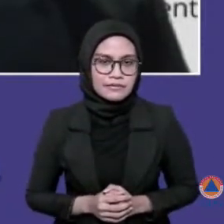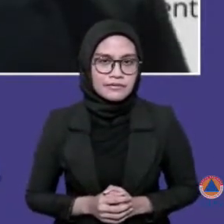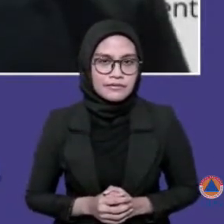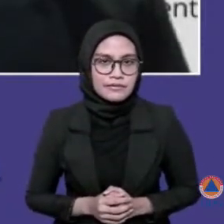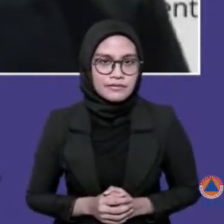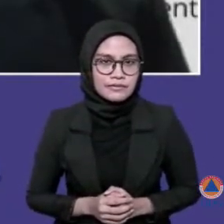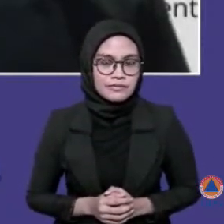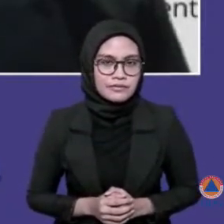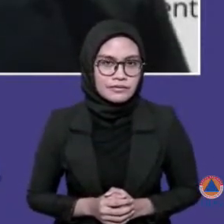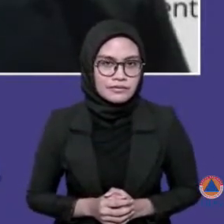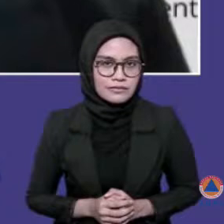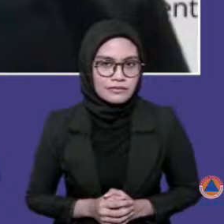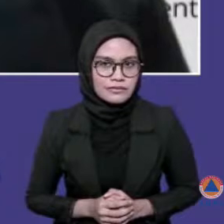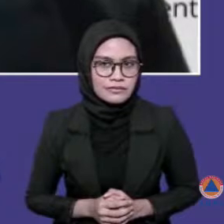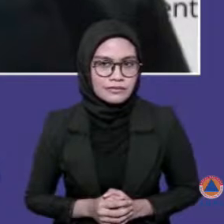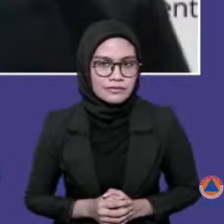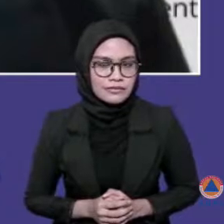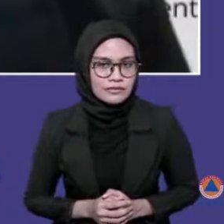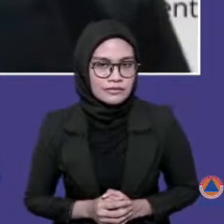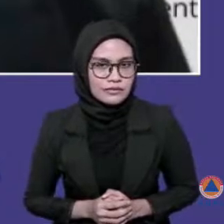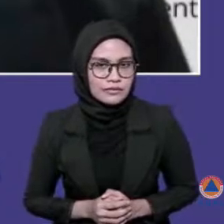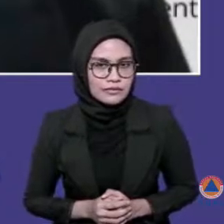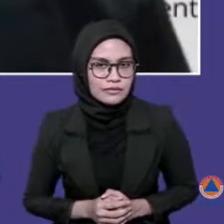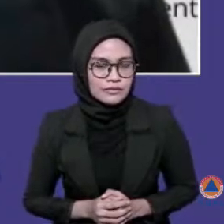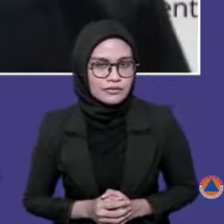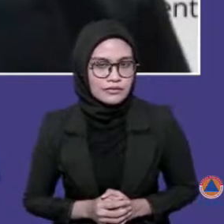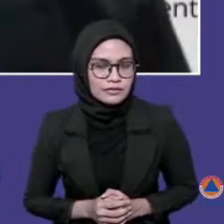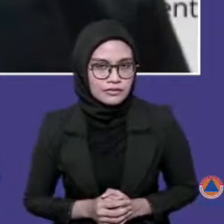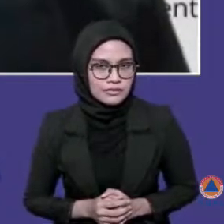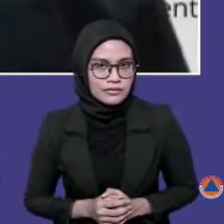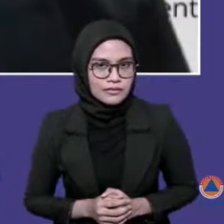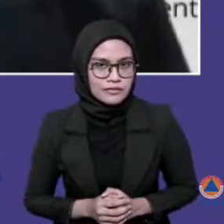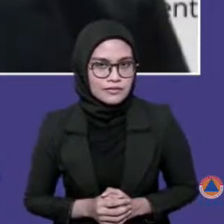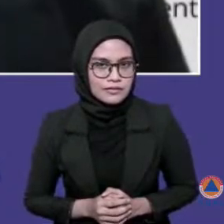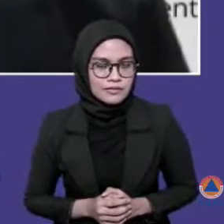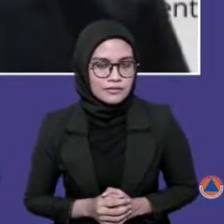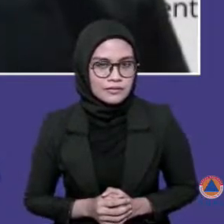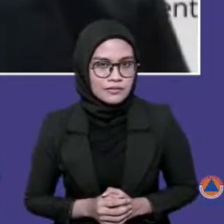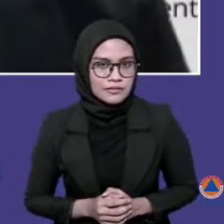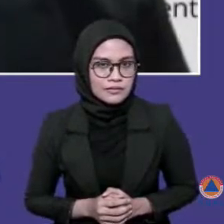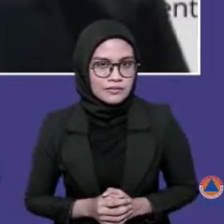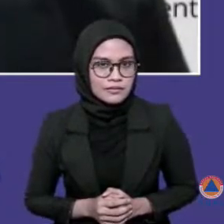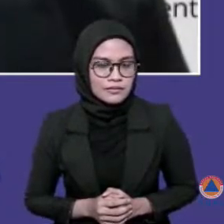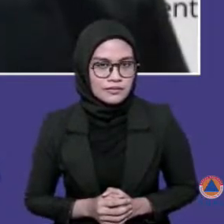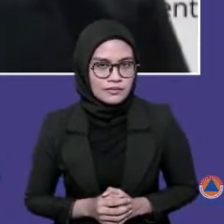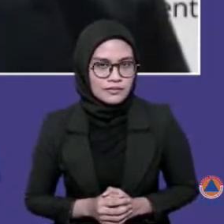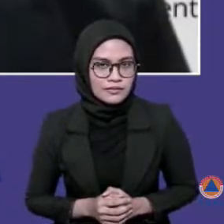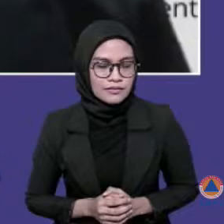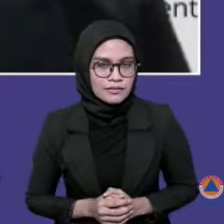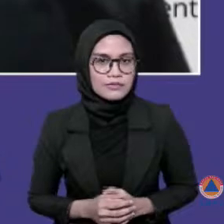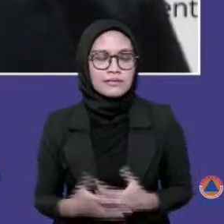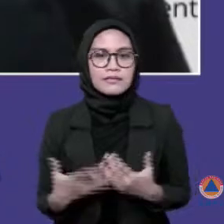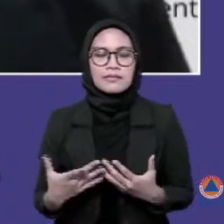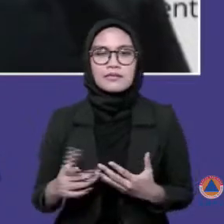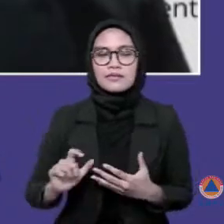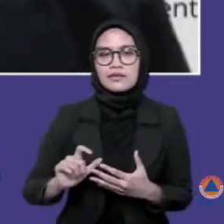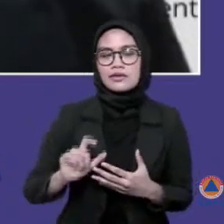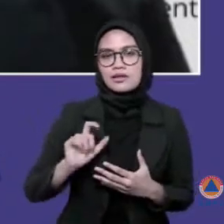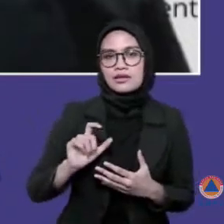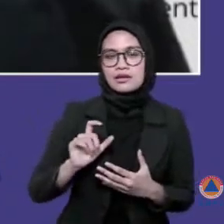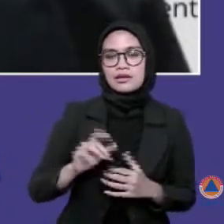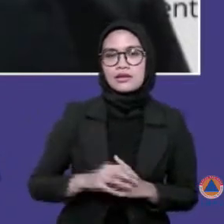has complicated the tourism outlook, I imagine. But at the same time, it seems